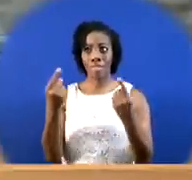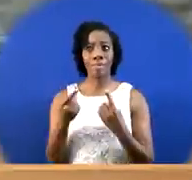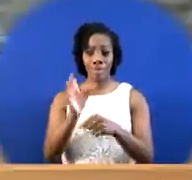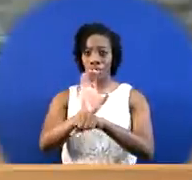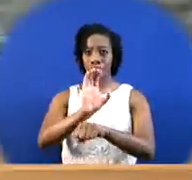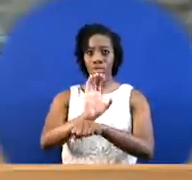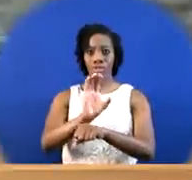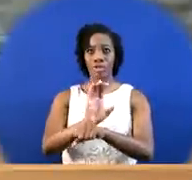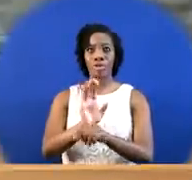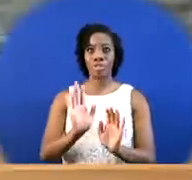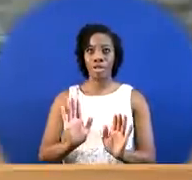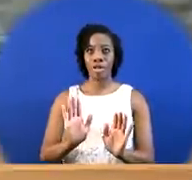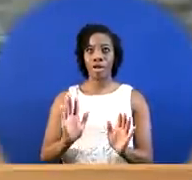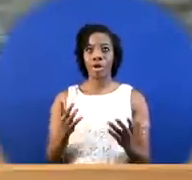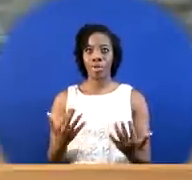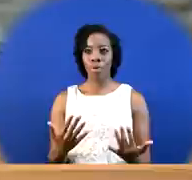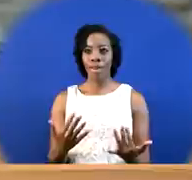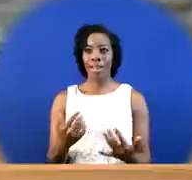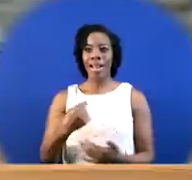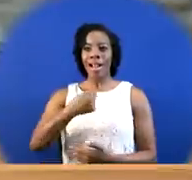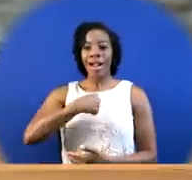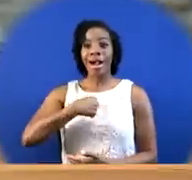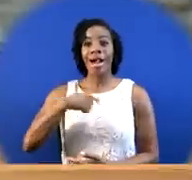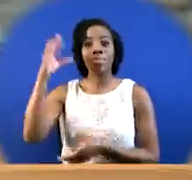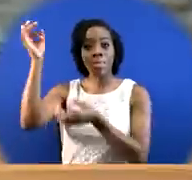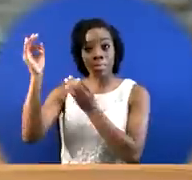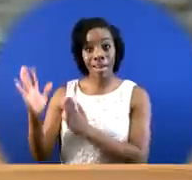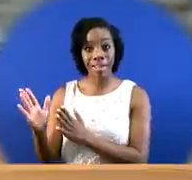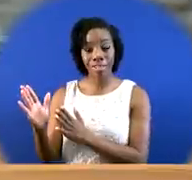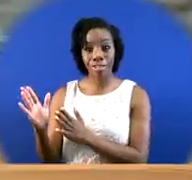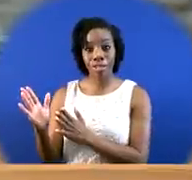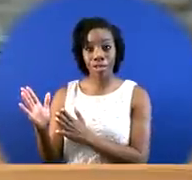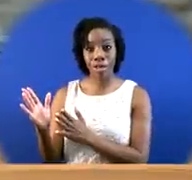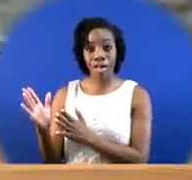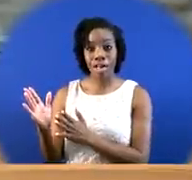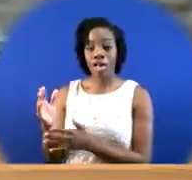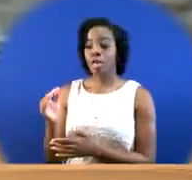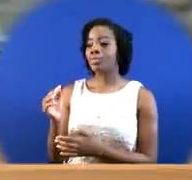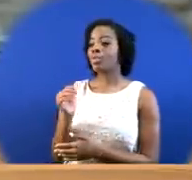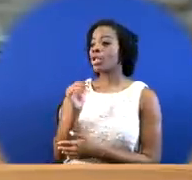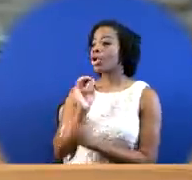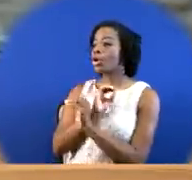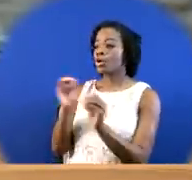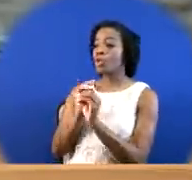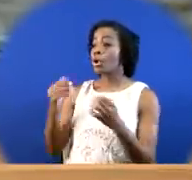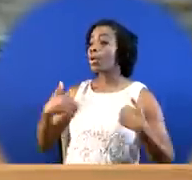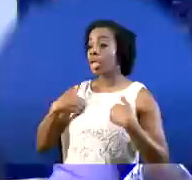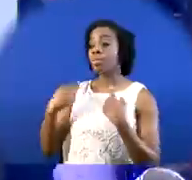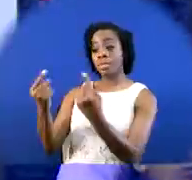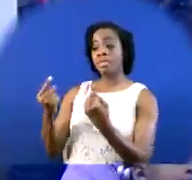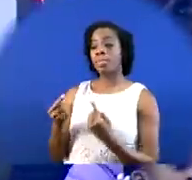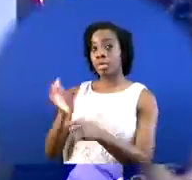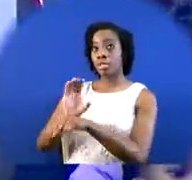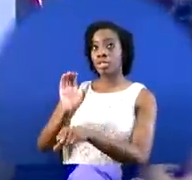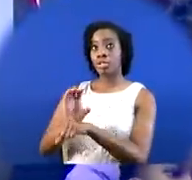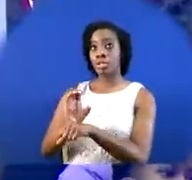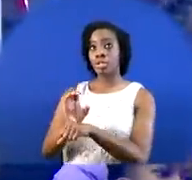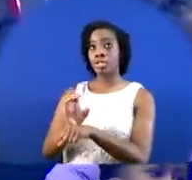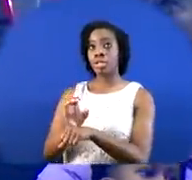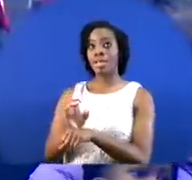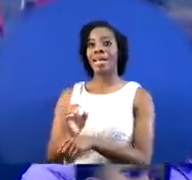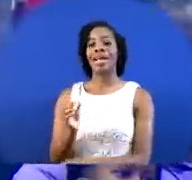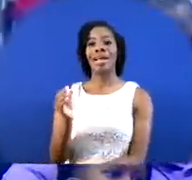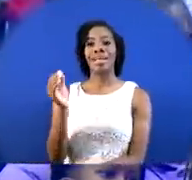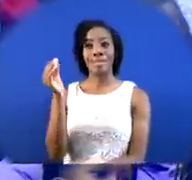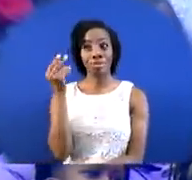donkey. I said, wait a minute. I'm the pastor. Ain't no donkey coming in this church. And y'all see, ain't no donkey